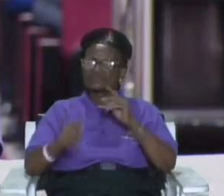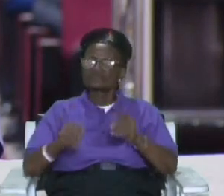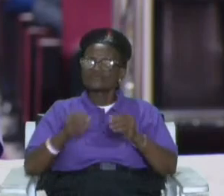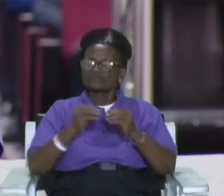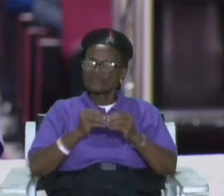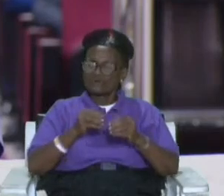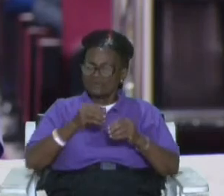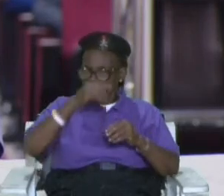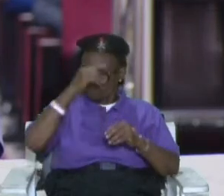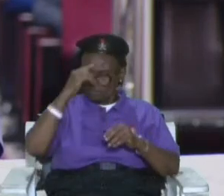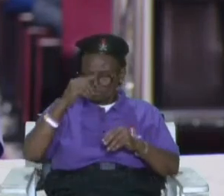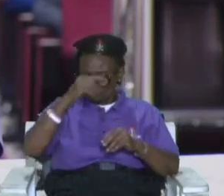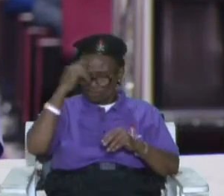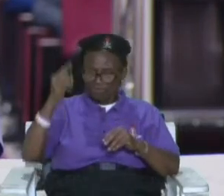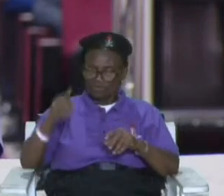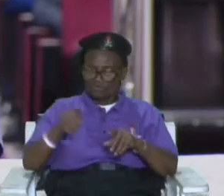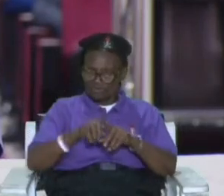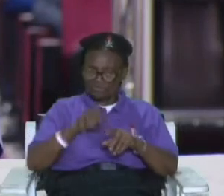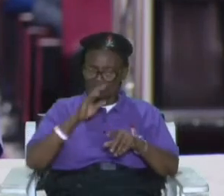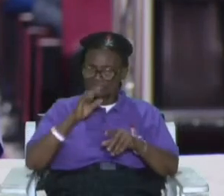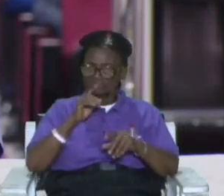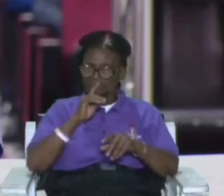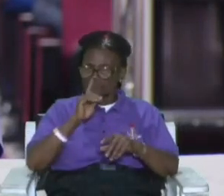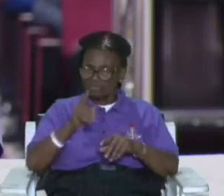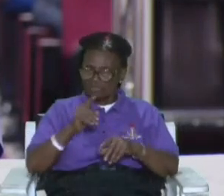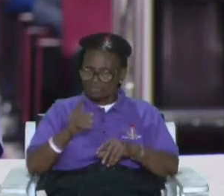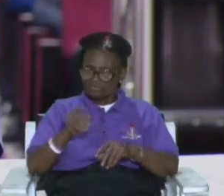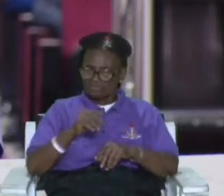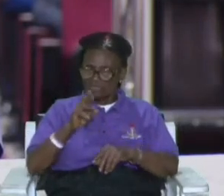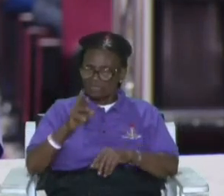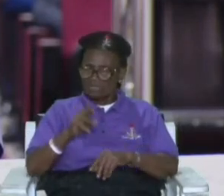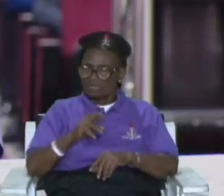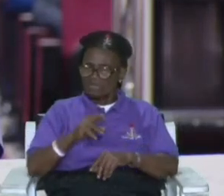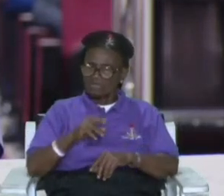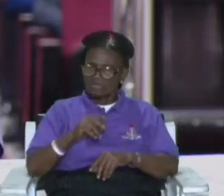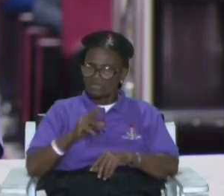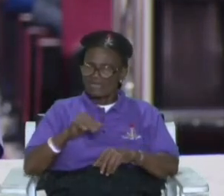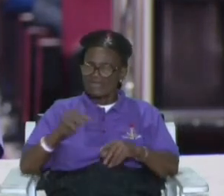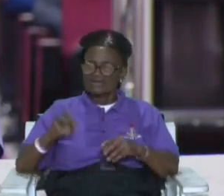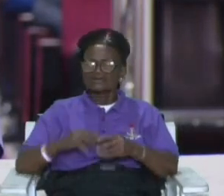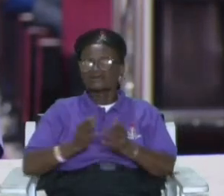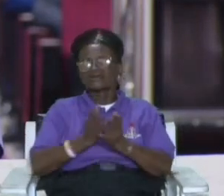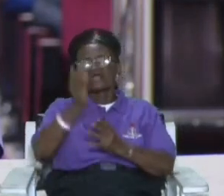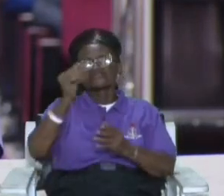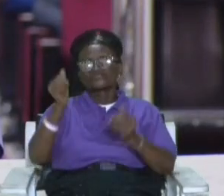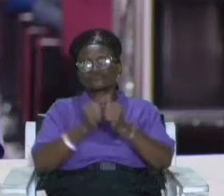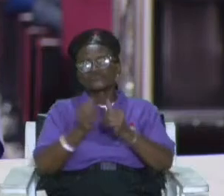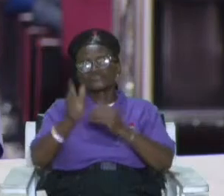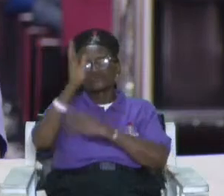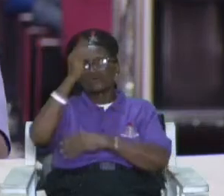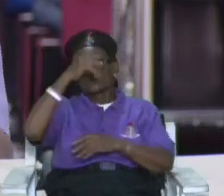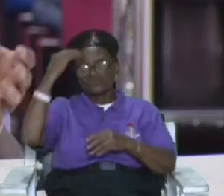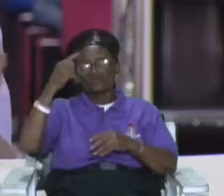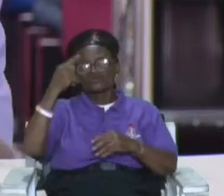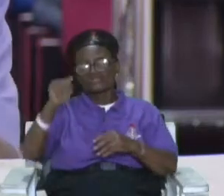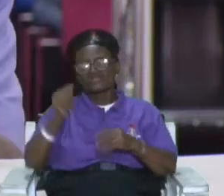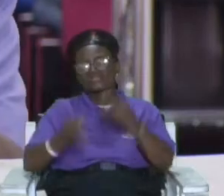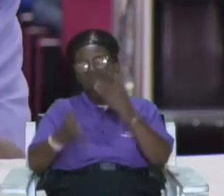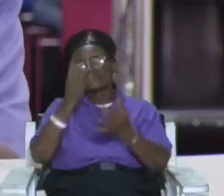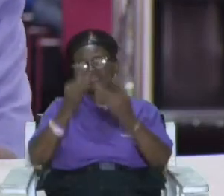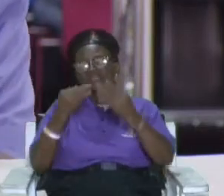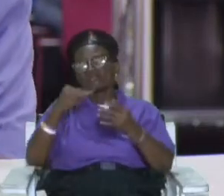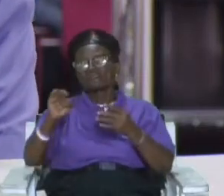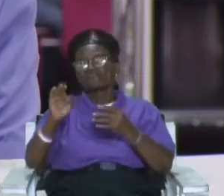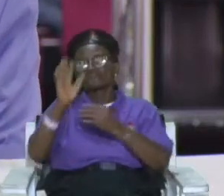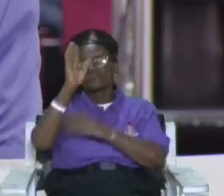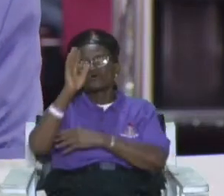Because the fire of God does not mix with sin. So, those of you who